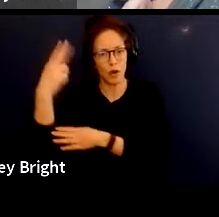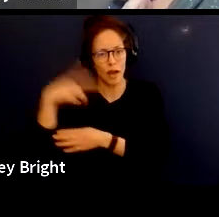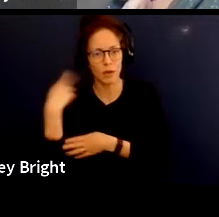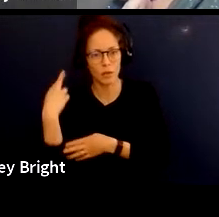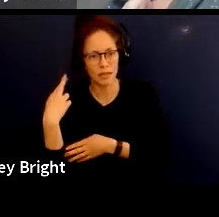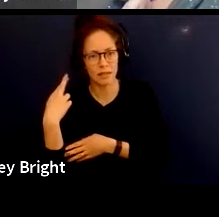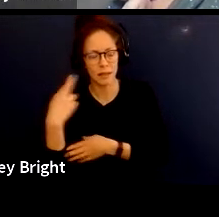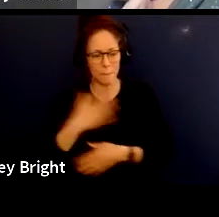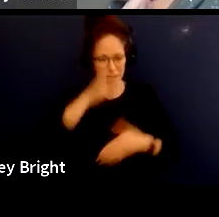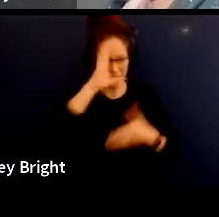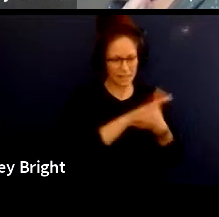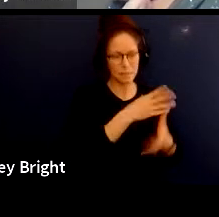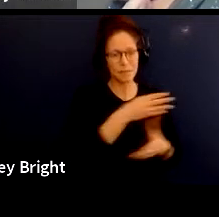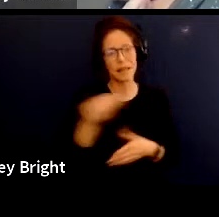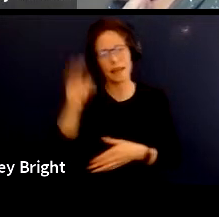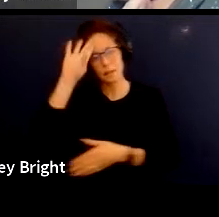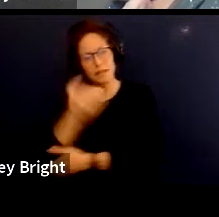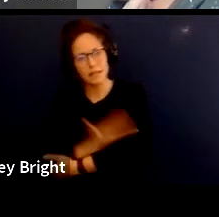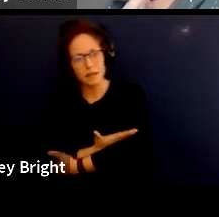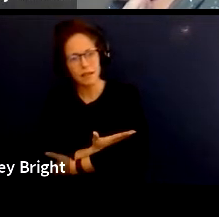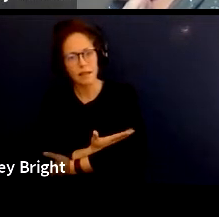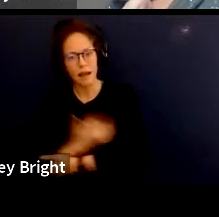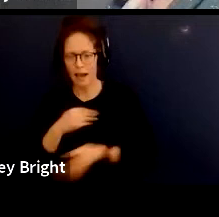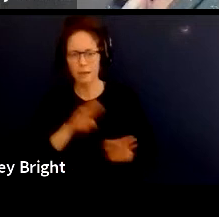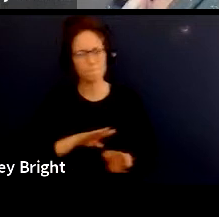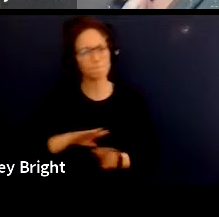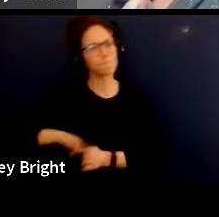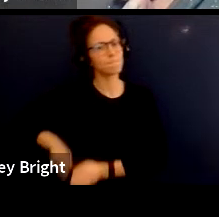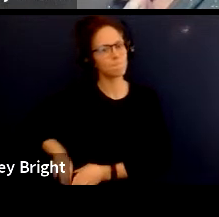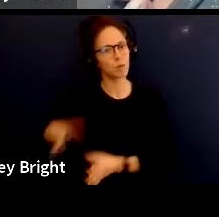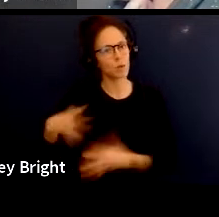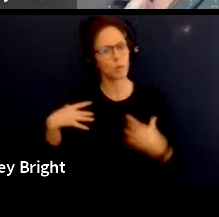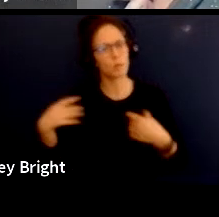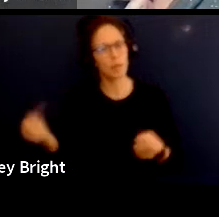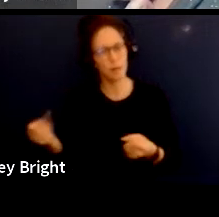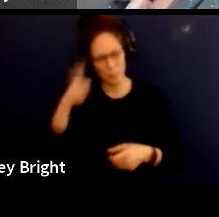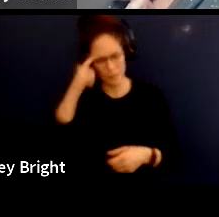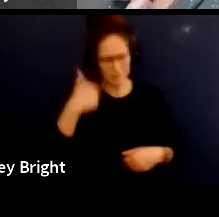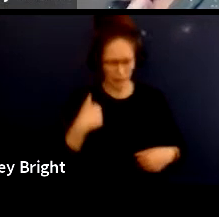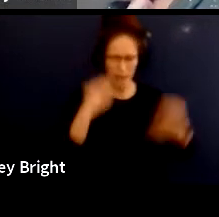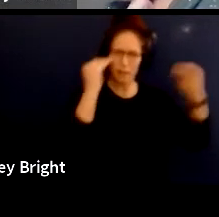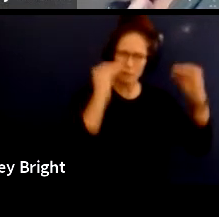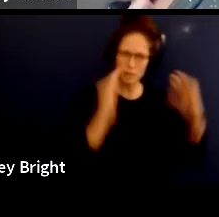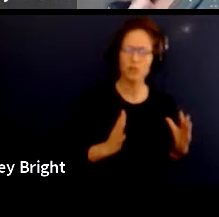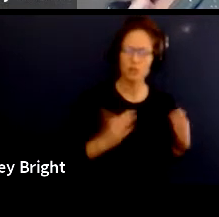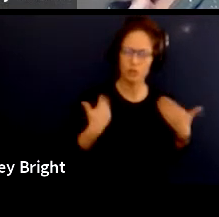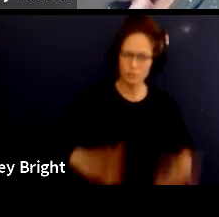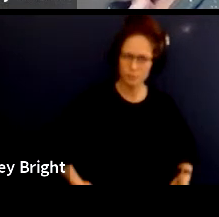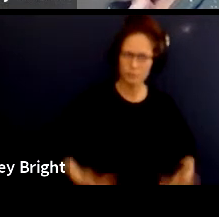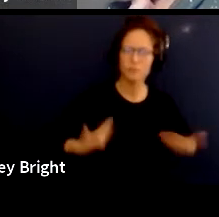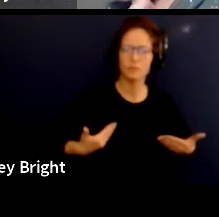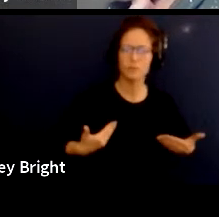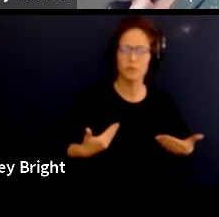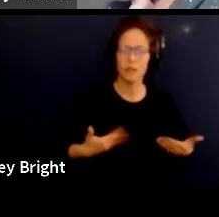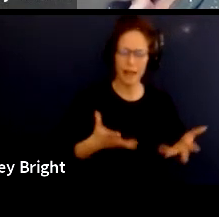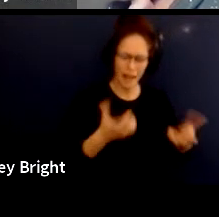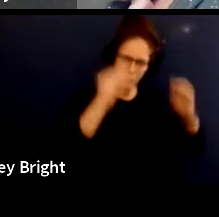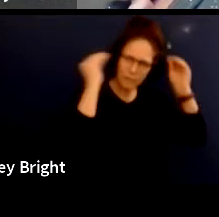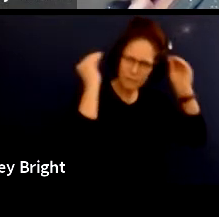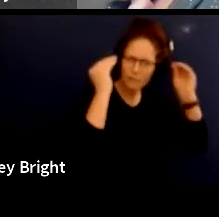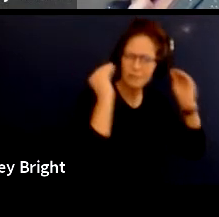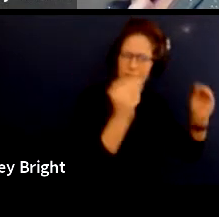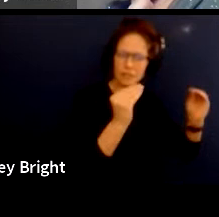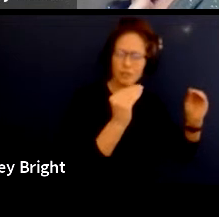I set aside those health concerns because I was a teacher. I am a teacher and I want to educate